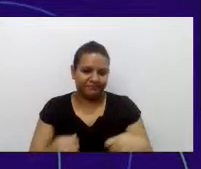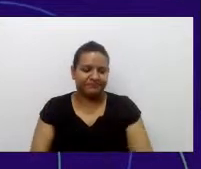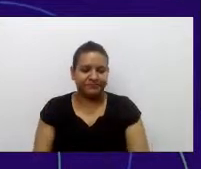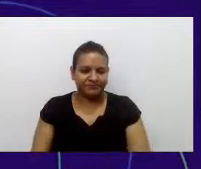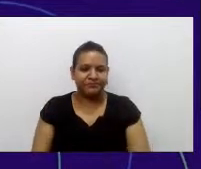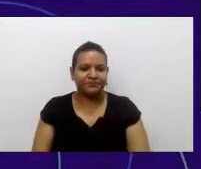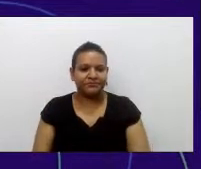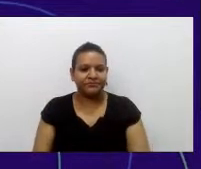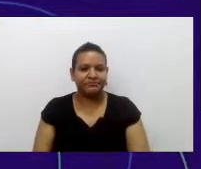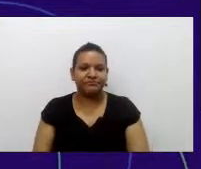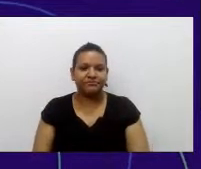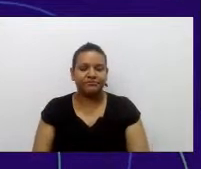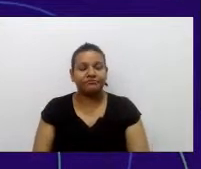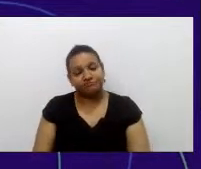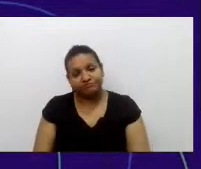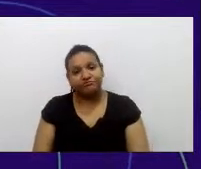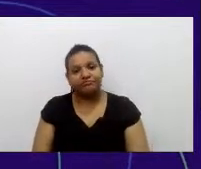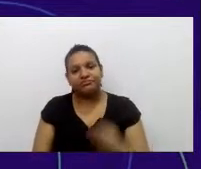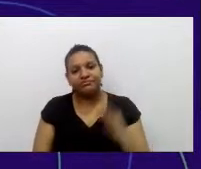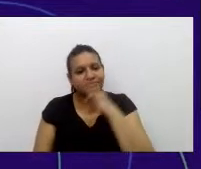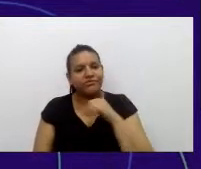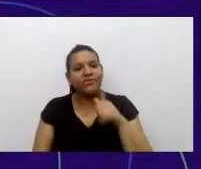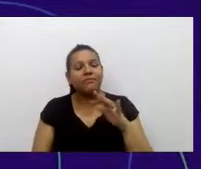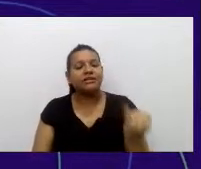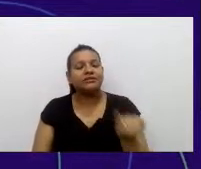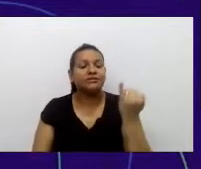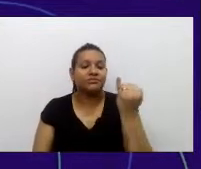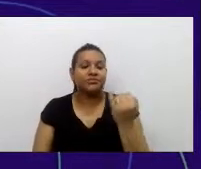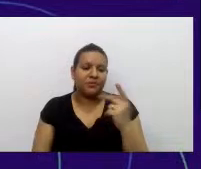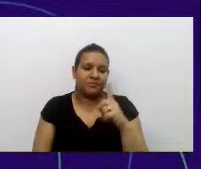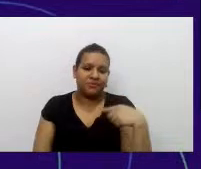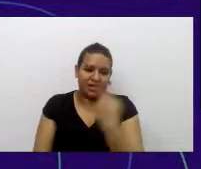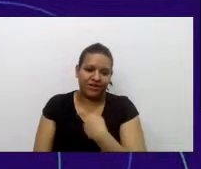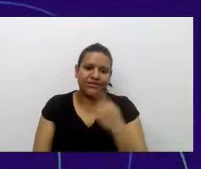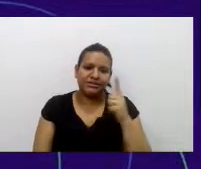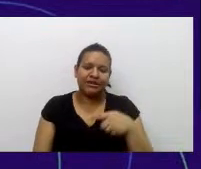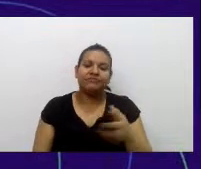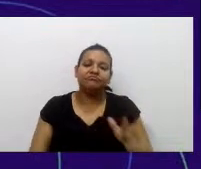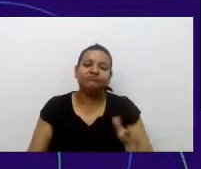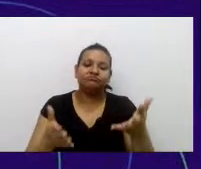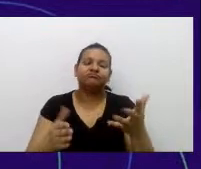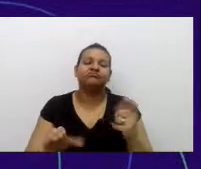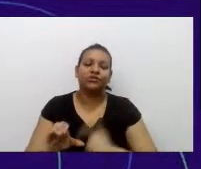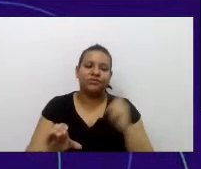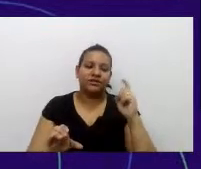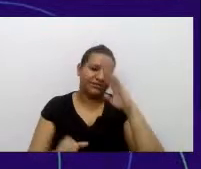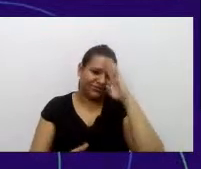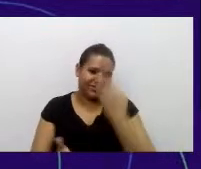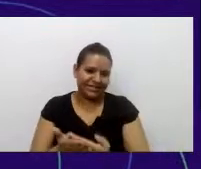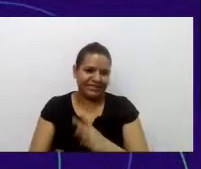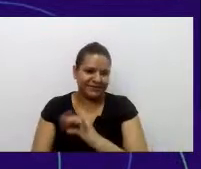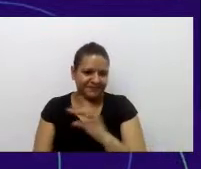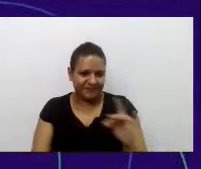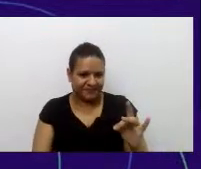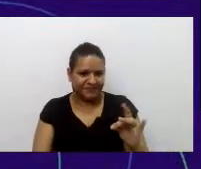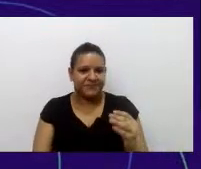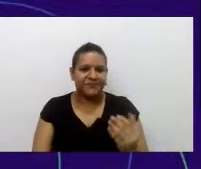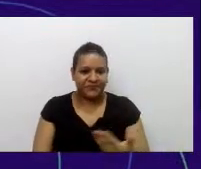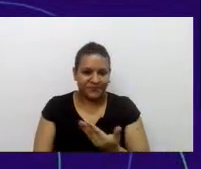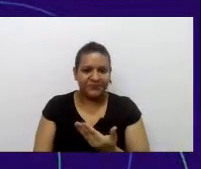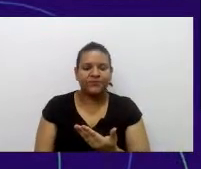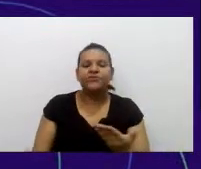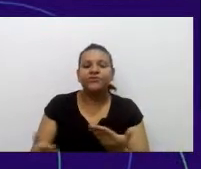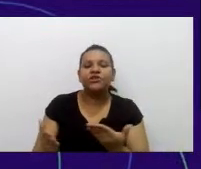what's important to all of us, to promote autonomy and confidence. Heriberto, any of these opportunities that stands out to